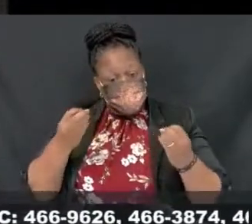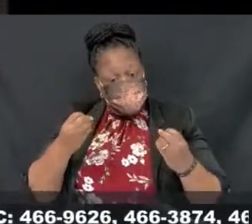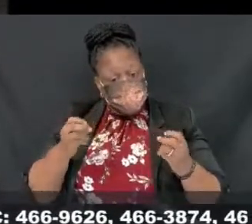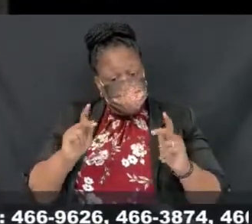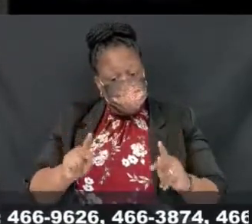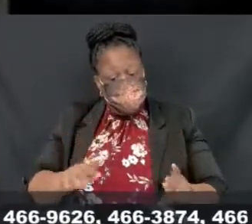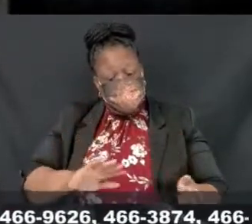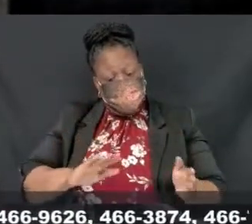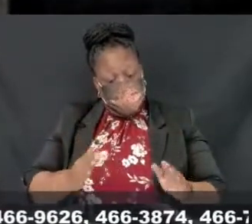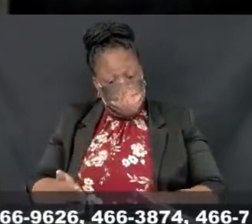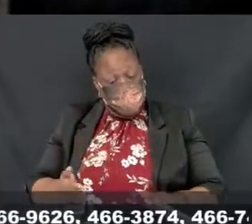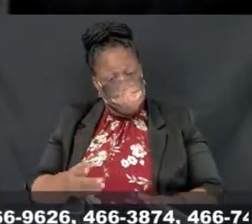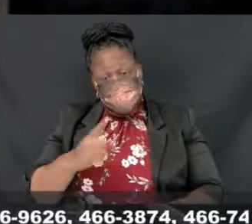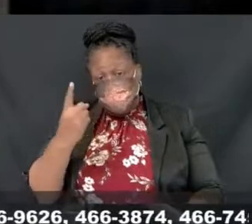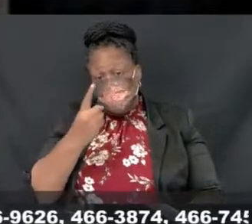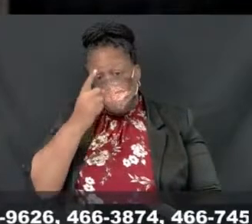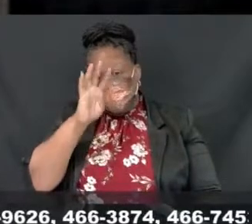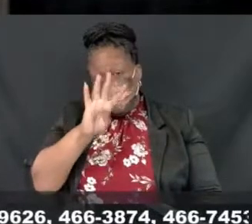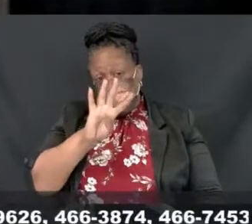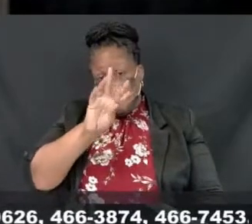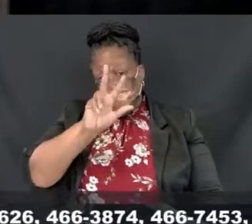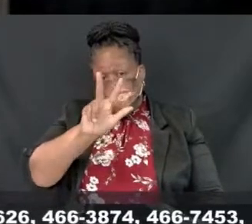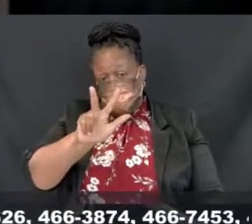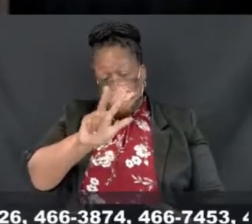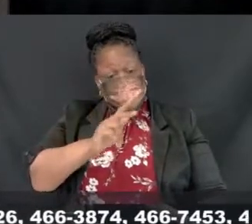course, Dr. Wilkins mentioned the